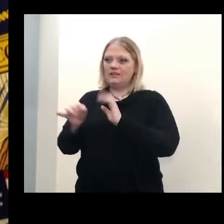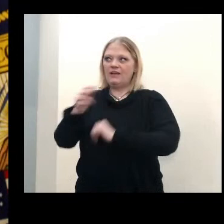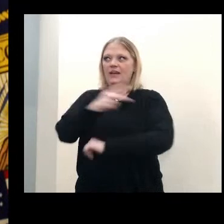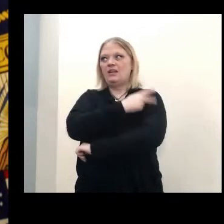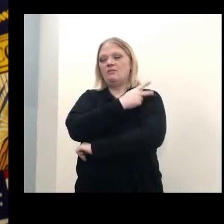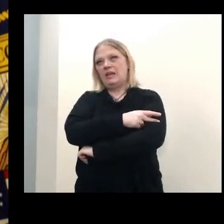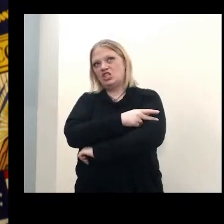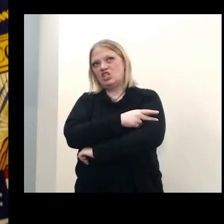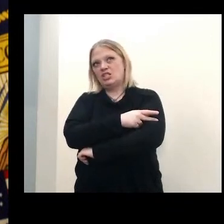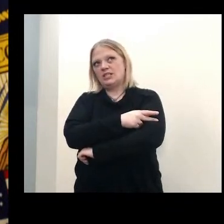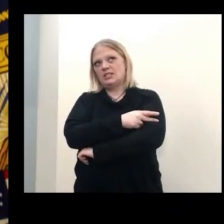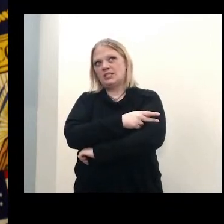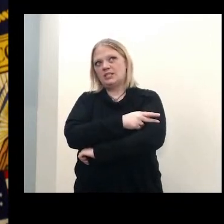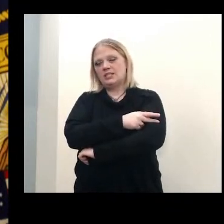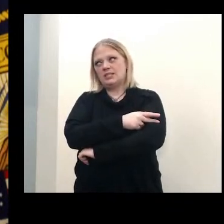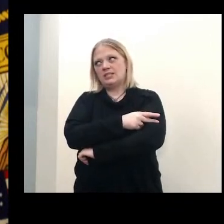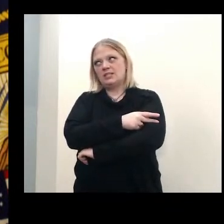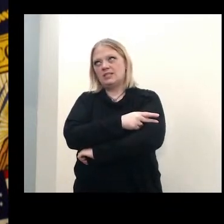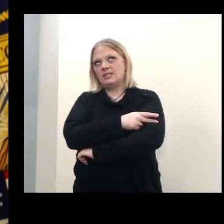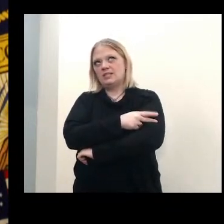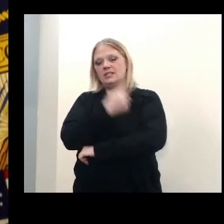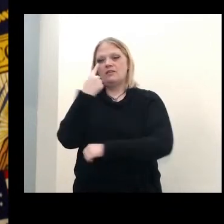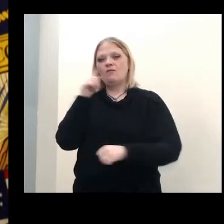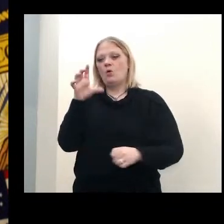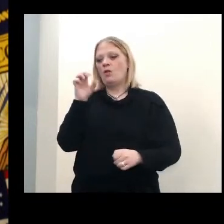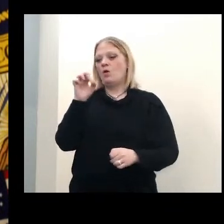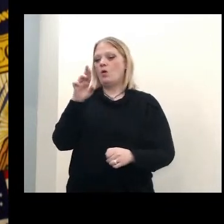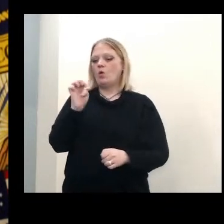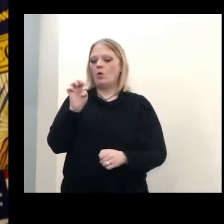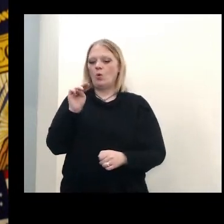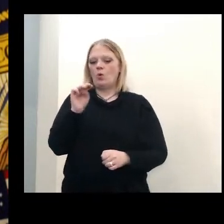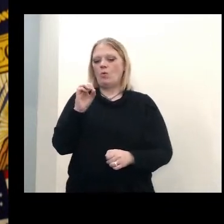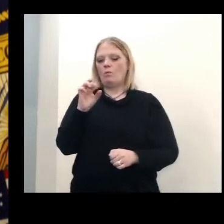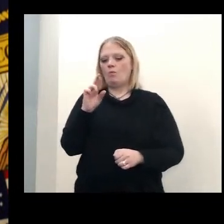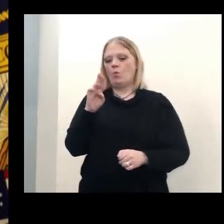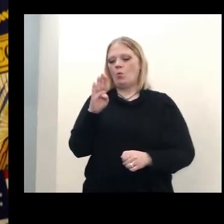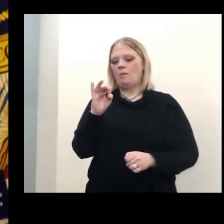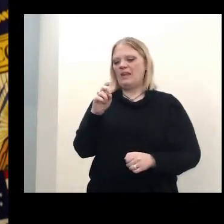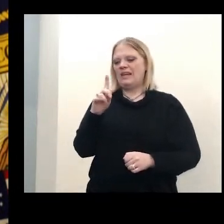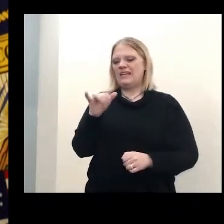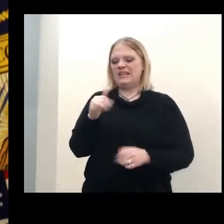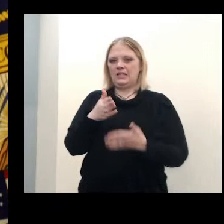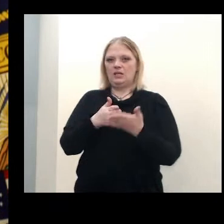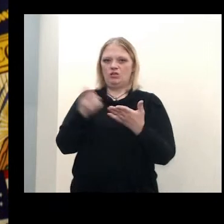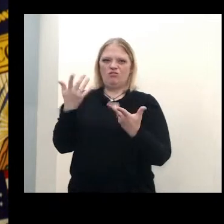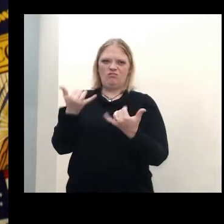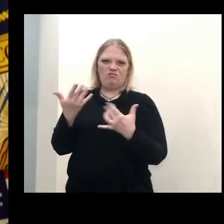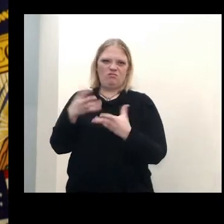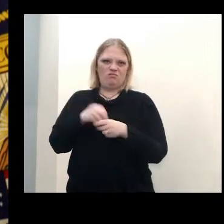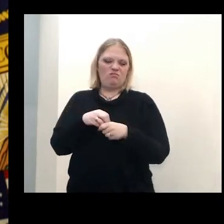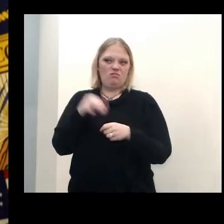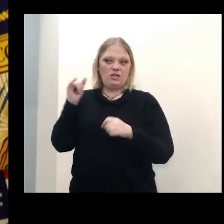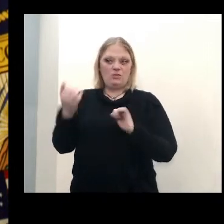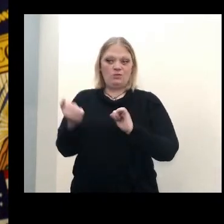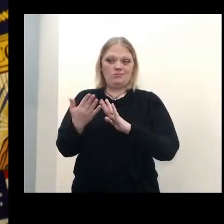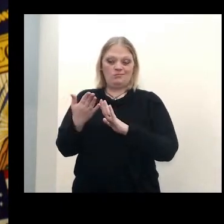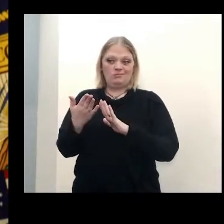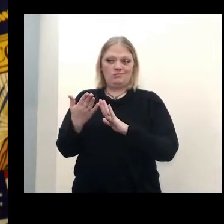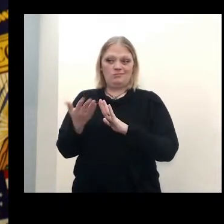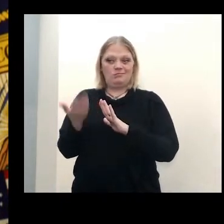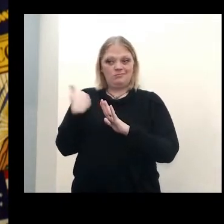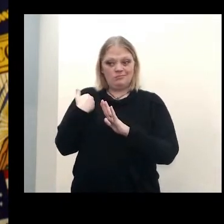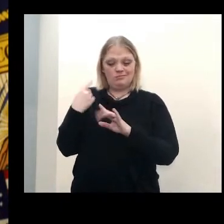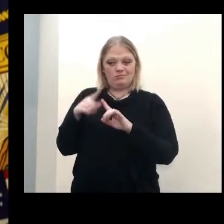patients and getting them for the comorbidity component that you are now involved with. And I know this was addressed earlier. It seems like